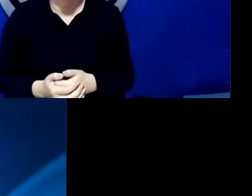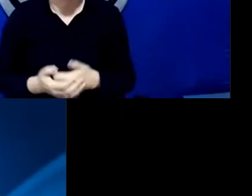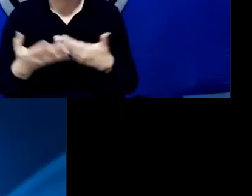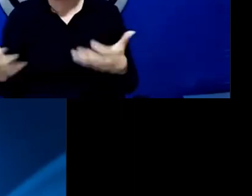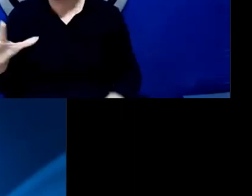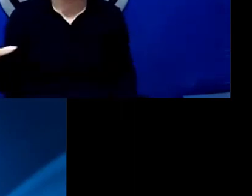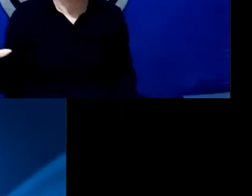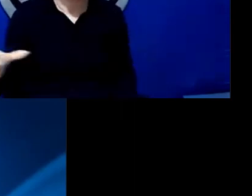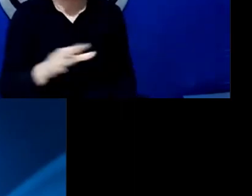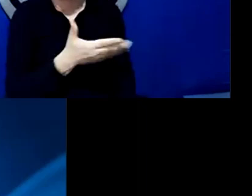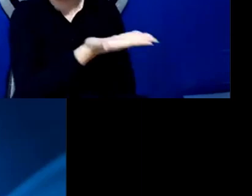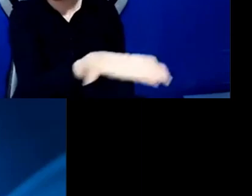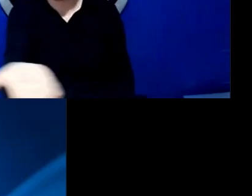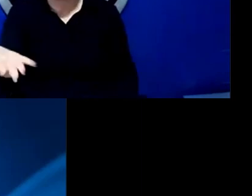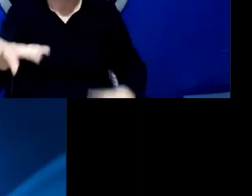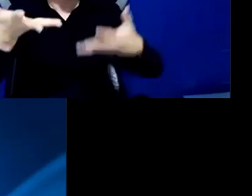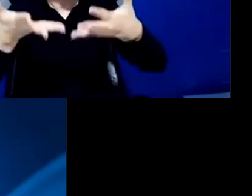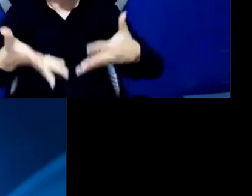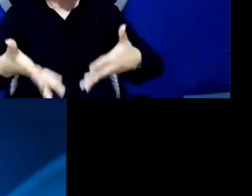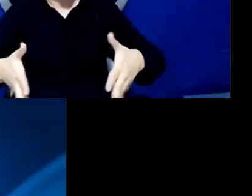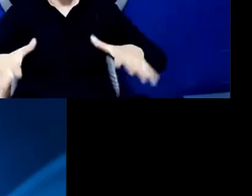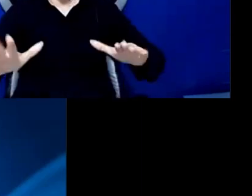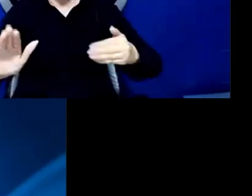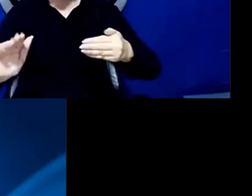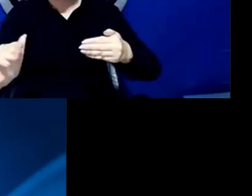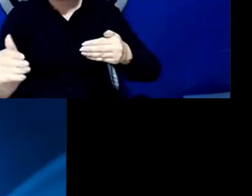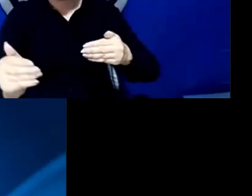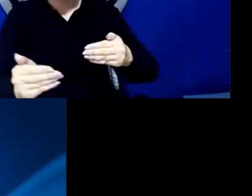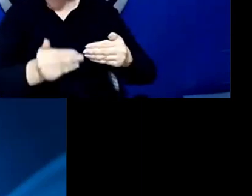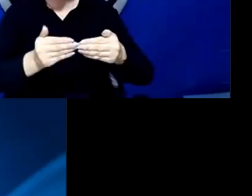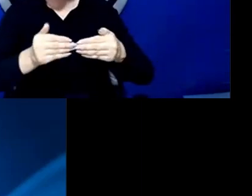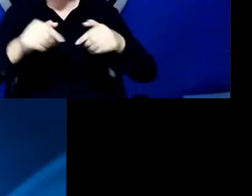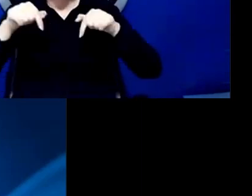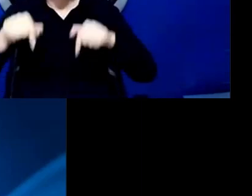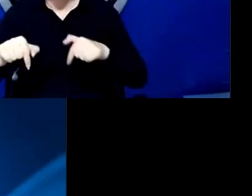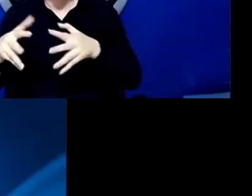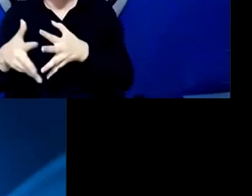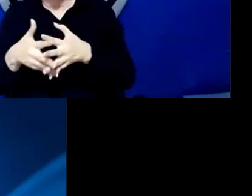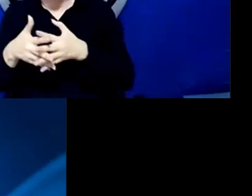Big hug from Washington, DC. And this is the end of our session. Thank you, Adam.